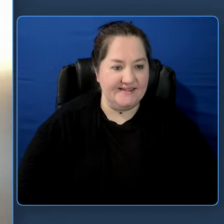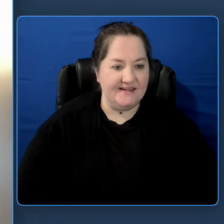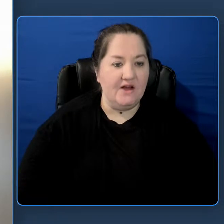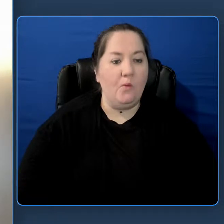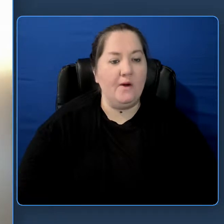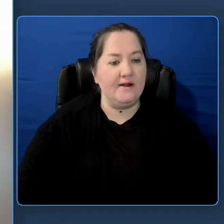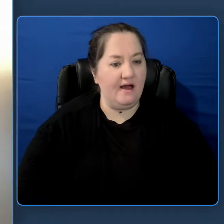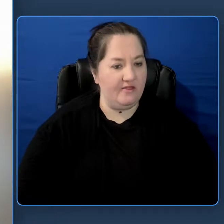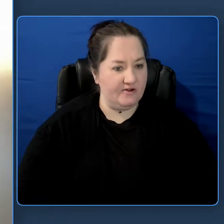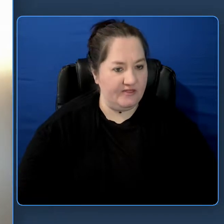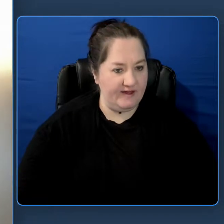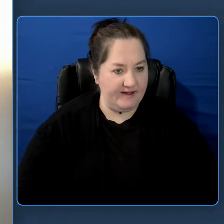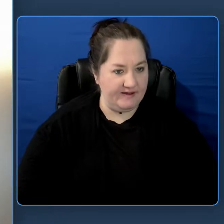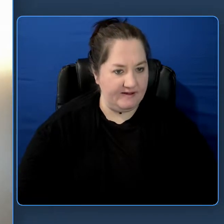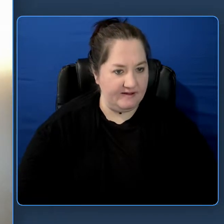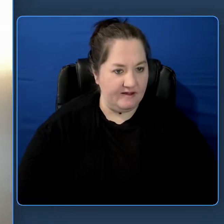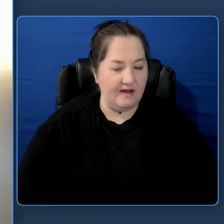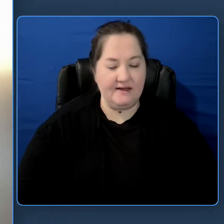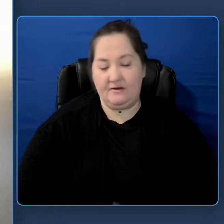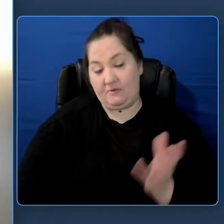Anyways, one other